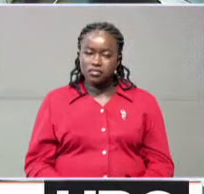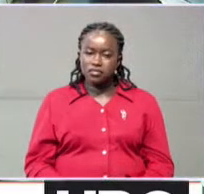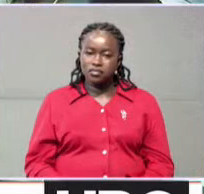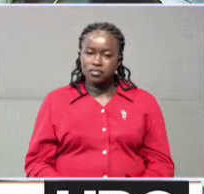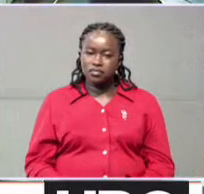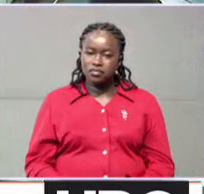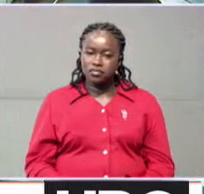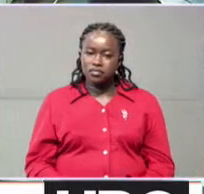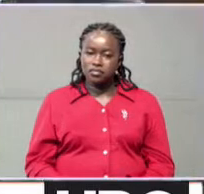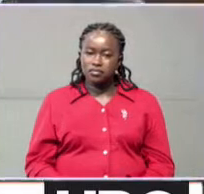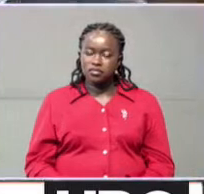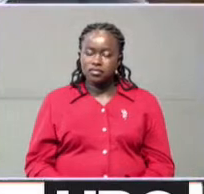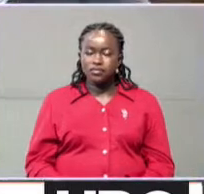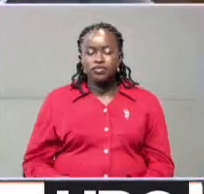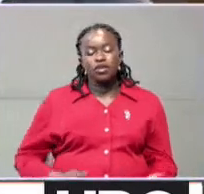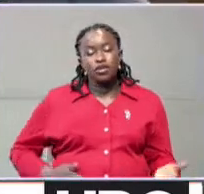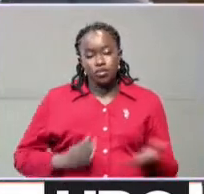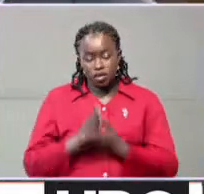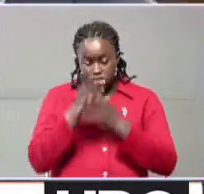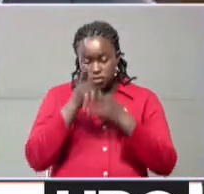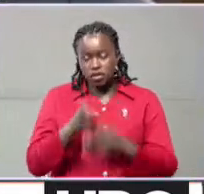all right honorable speaker